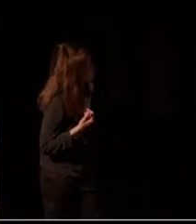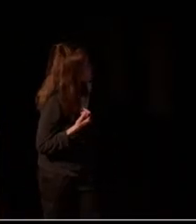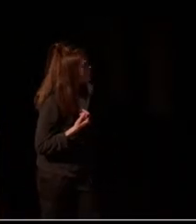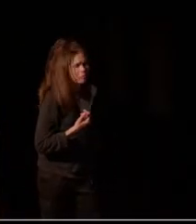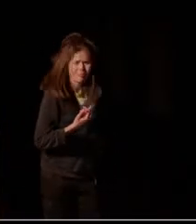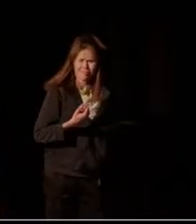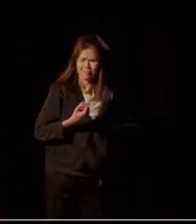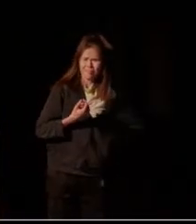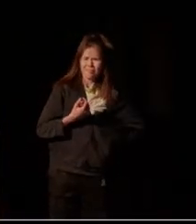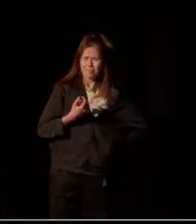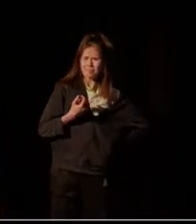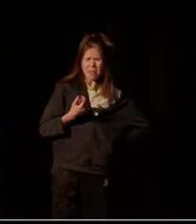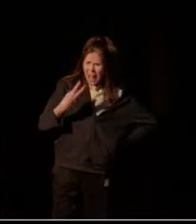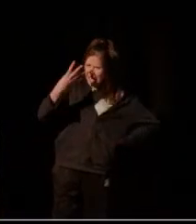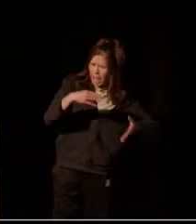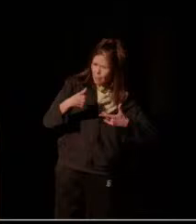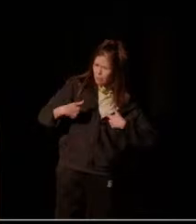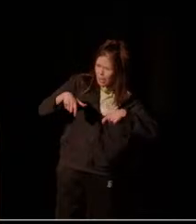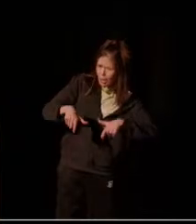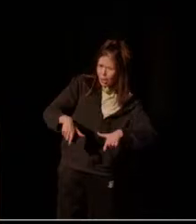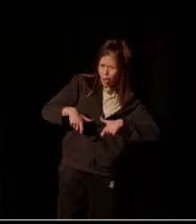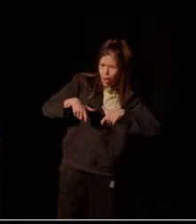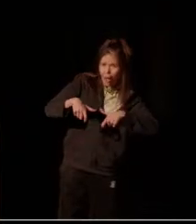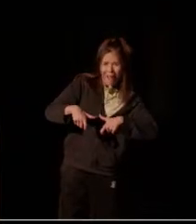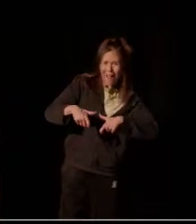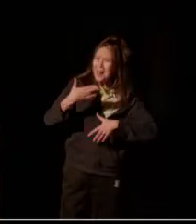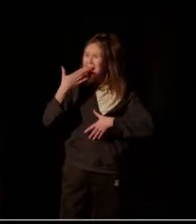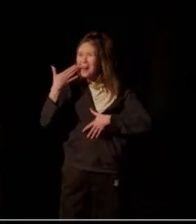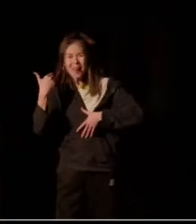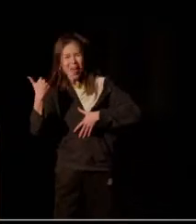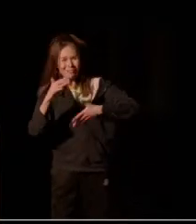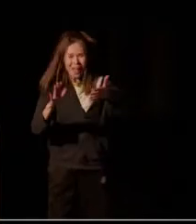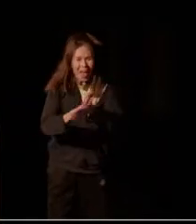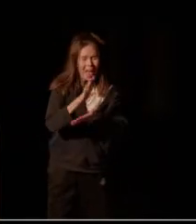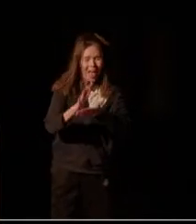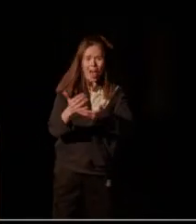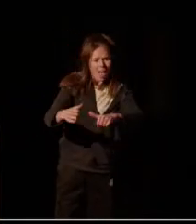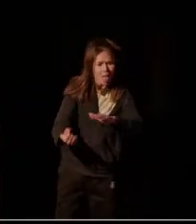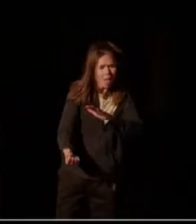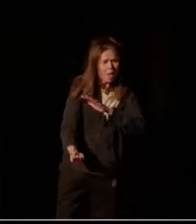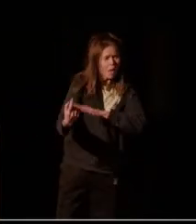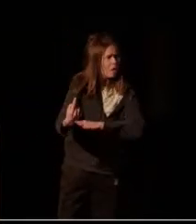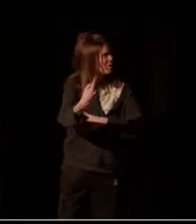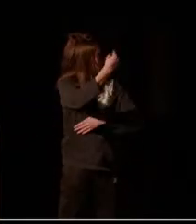Seems my welcome has begun to wane. He scowled.